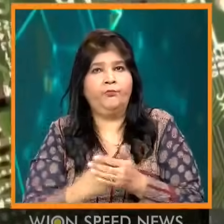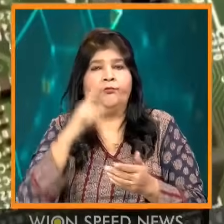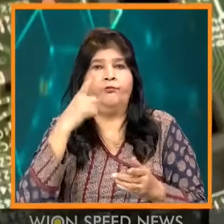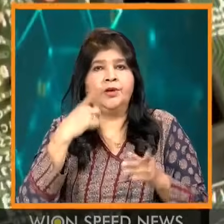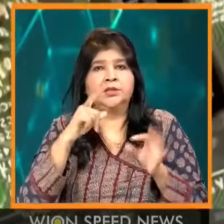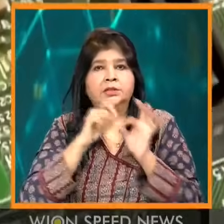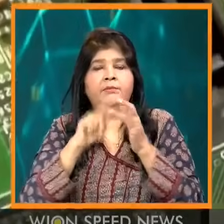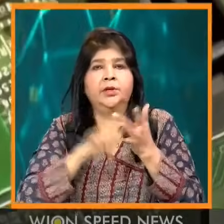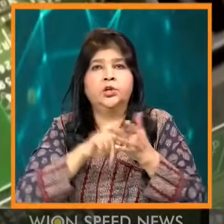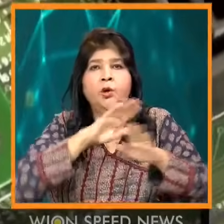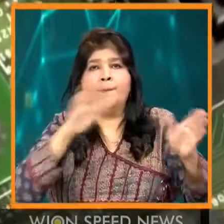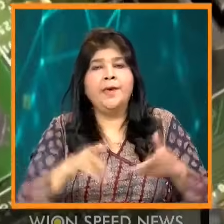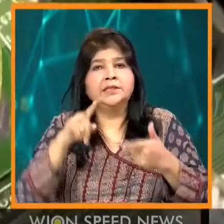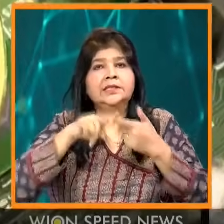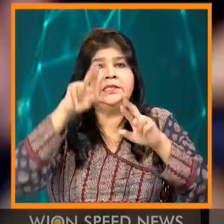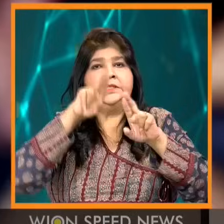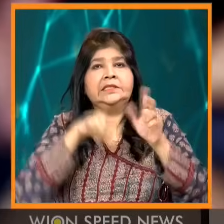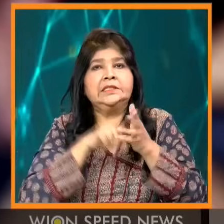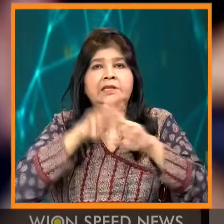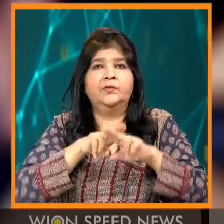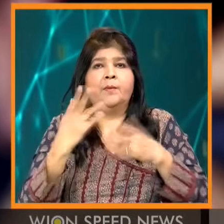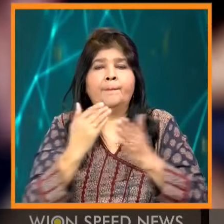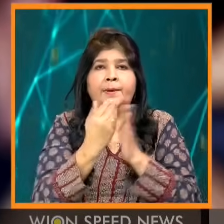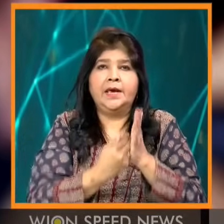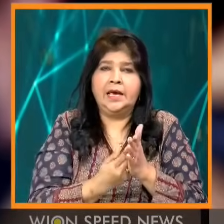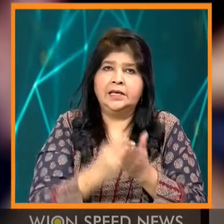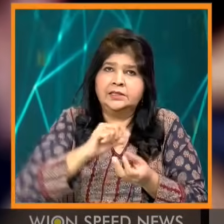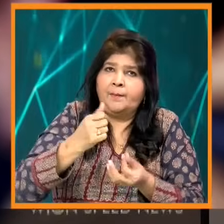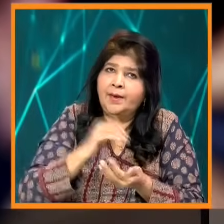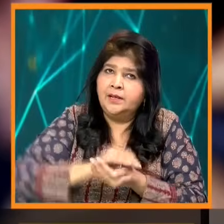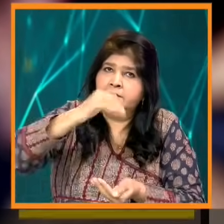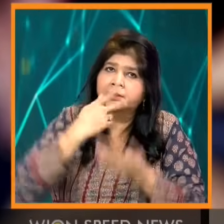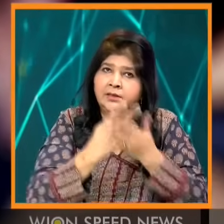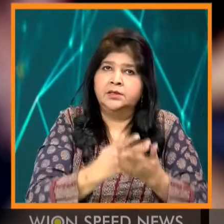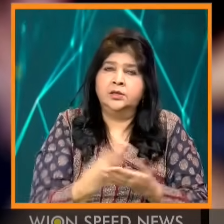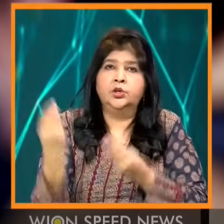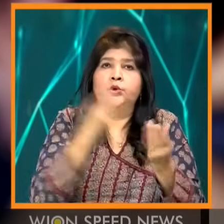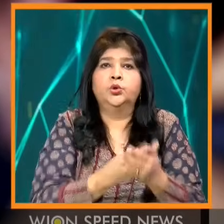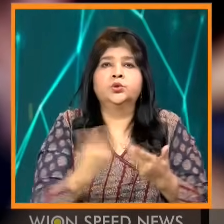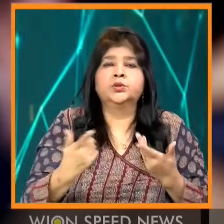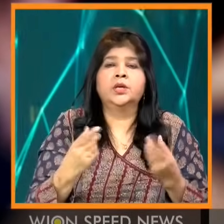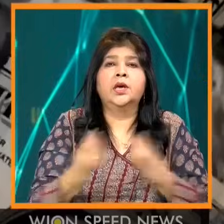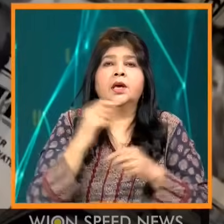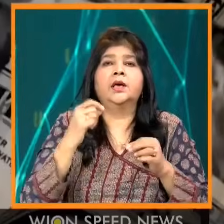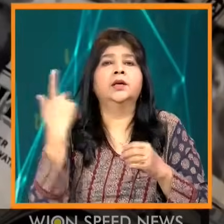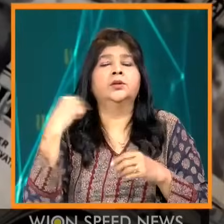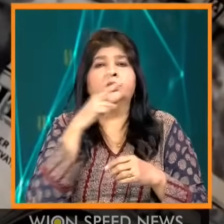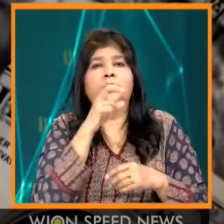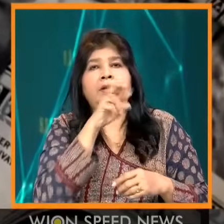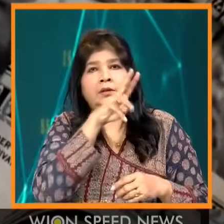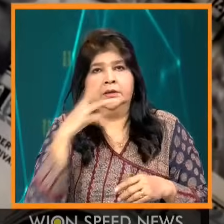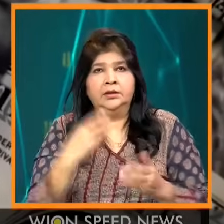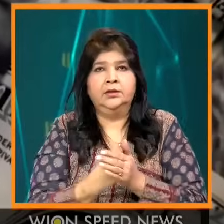first Bitcoin-based ETF. And while multiple asset managers have sought permission to launch spot Bitcoin ETFs since